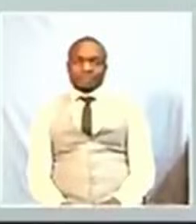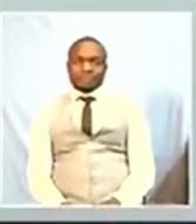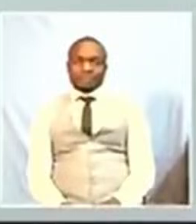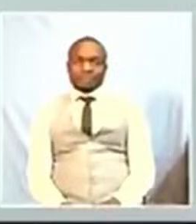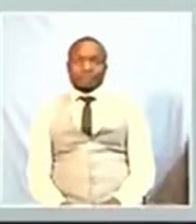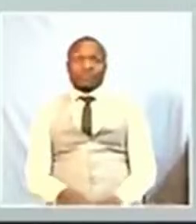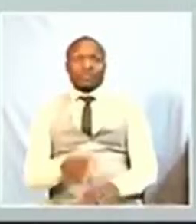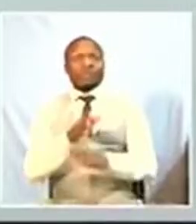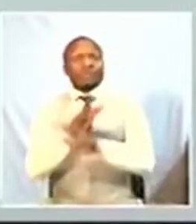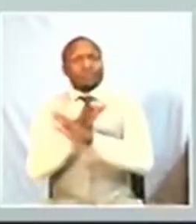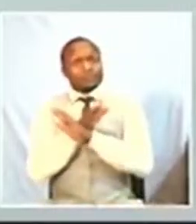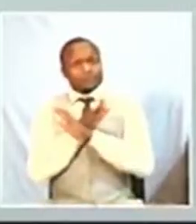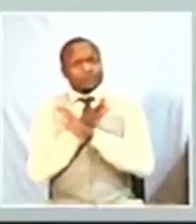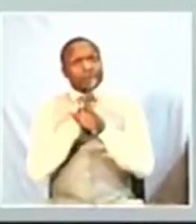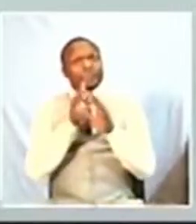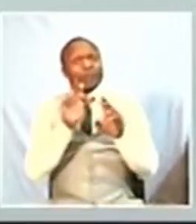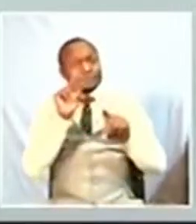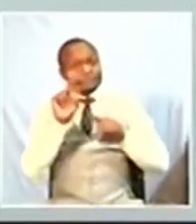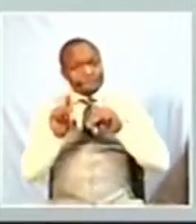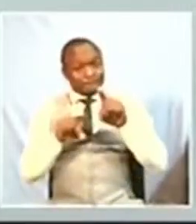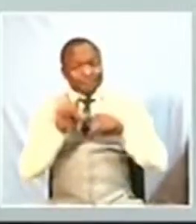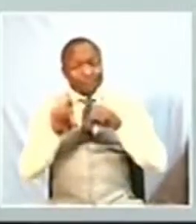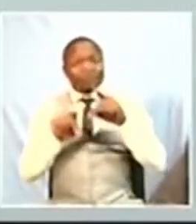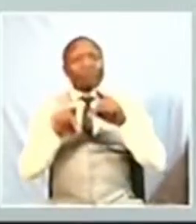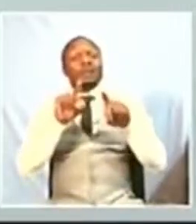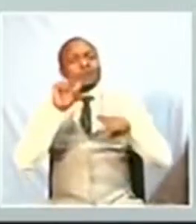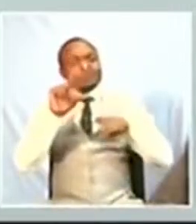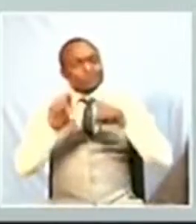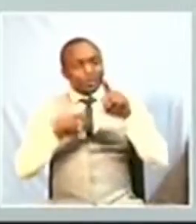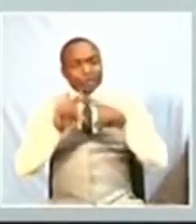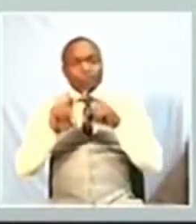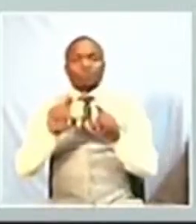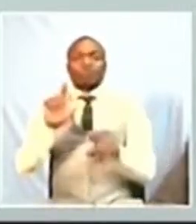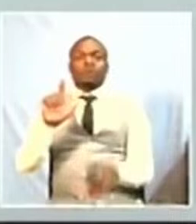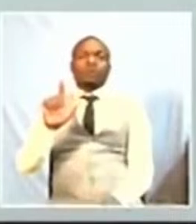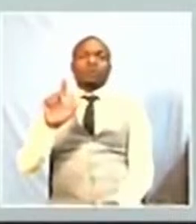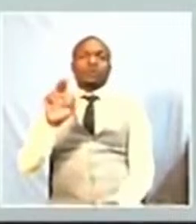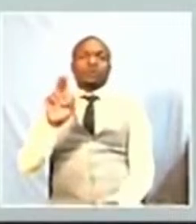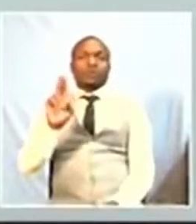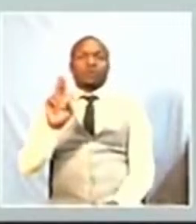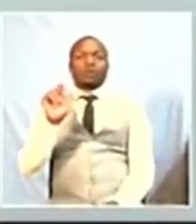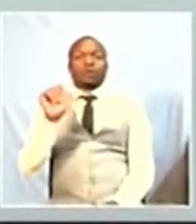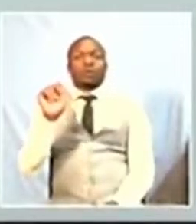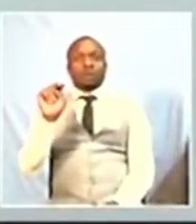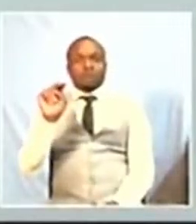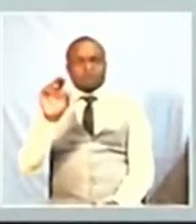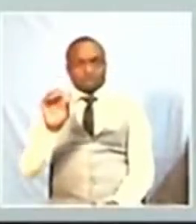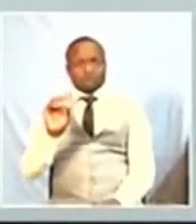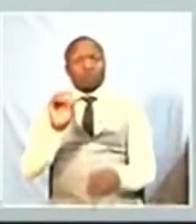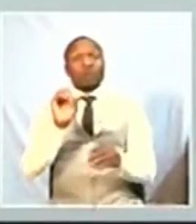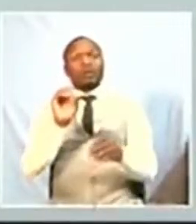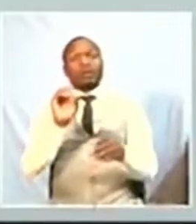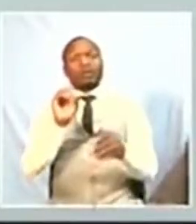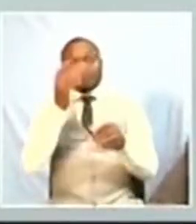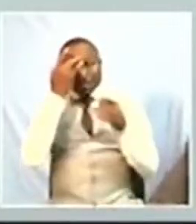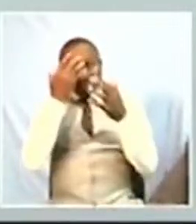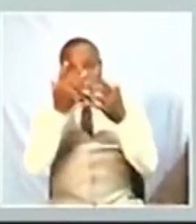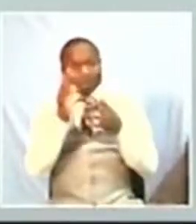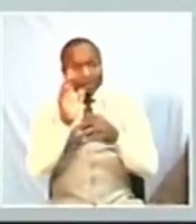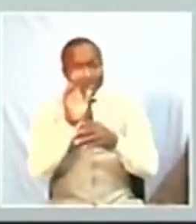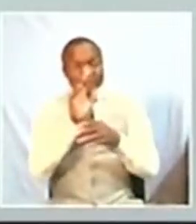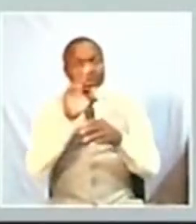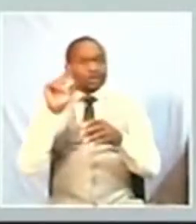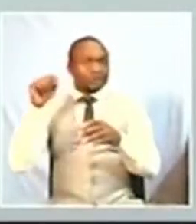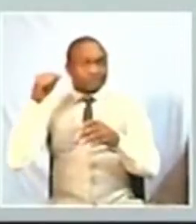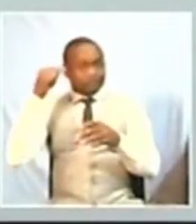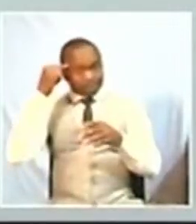The Zambian people, the people of LUANO, expect their government to